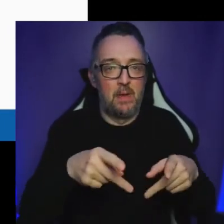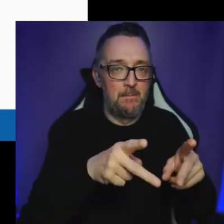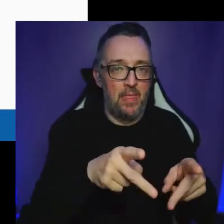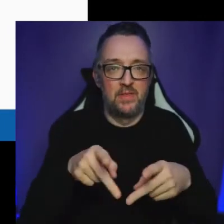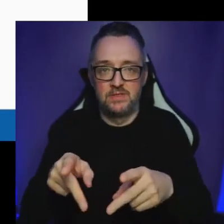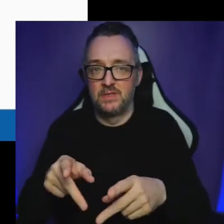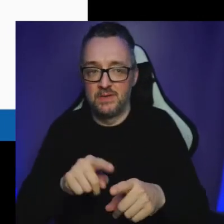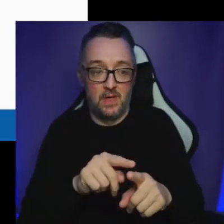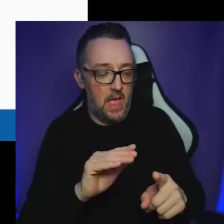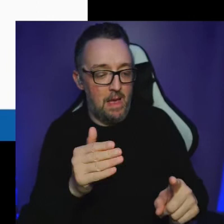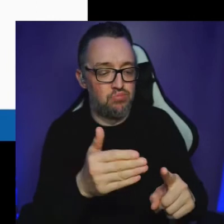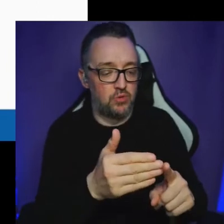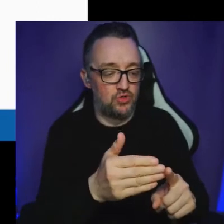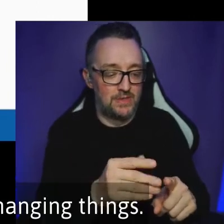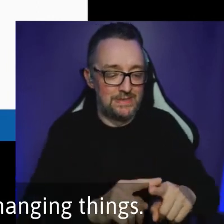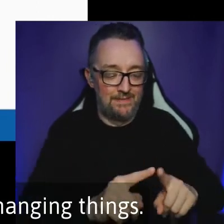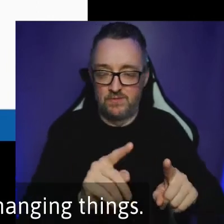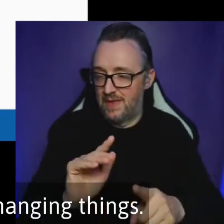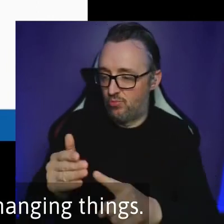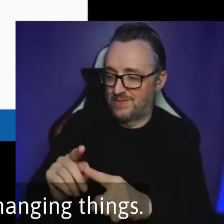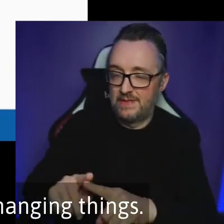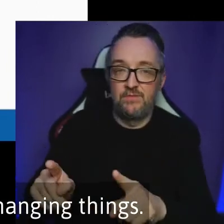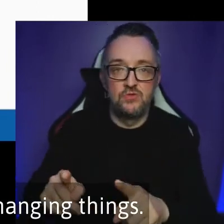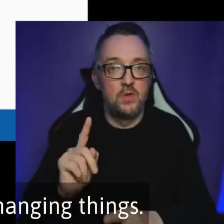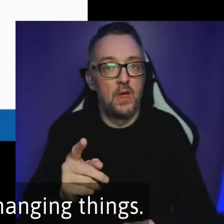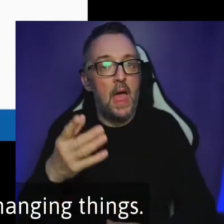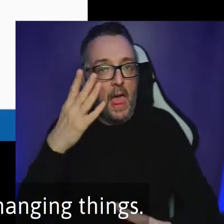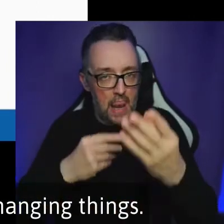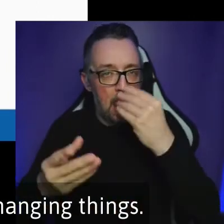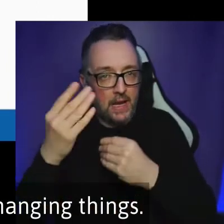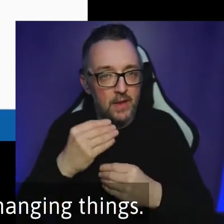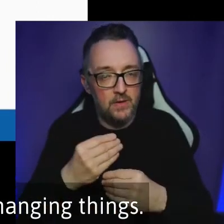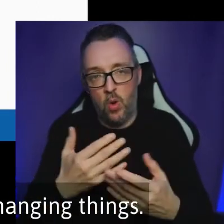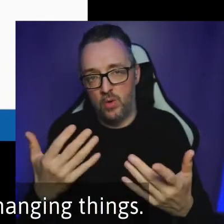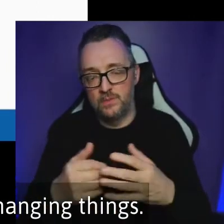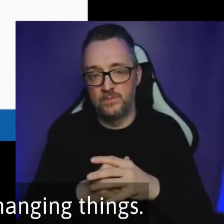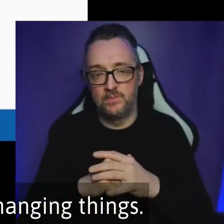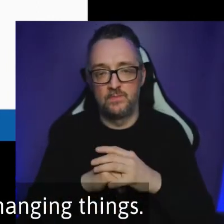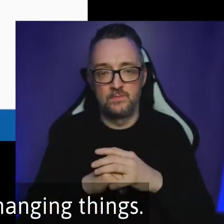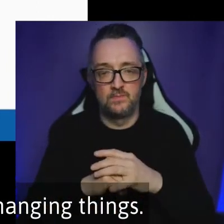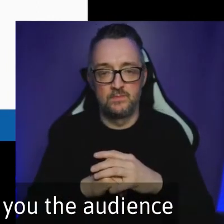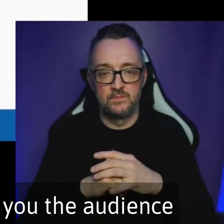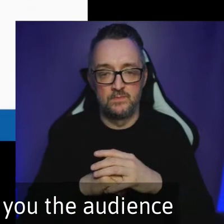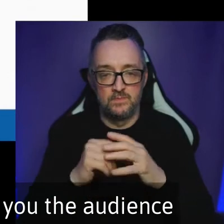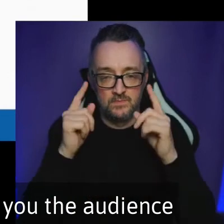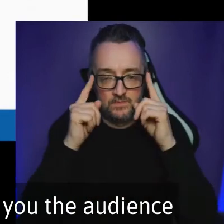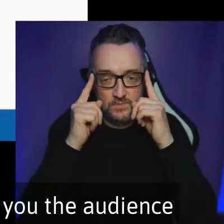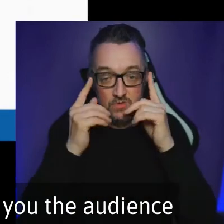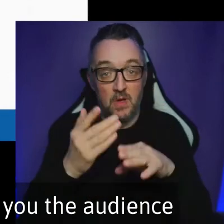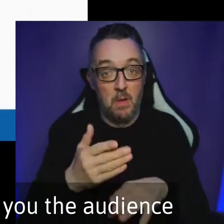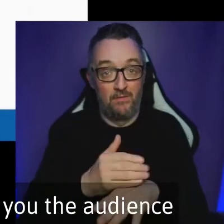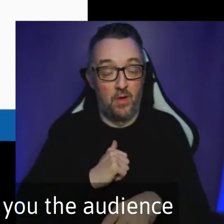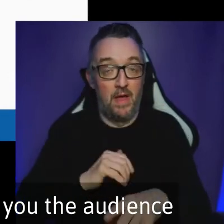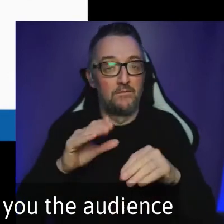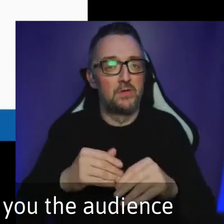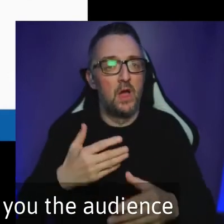things in different ways for different audiences. So again, the learning kind of drives how we're changing things. So before I finish, I have a